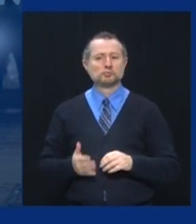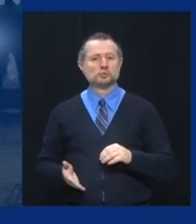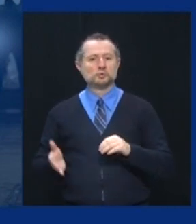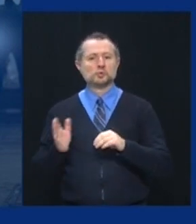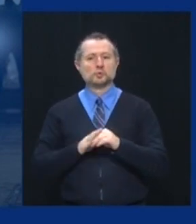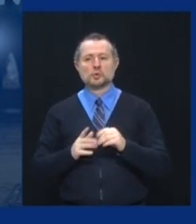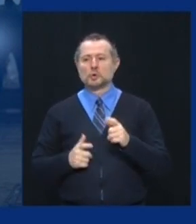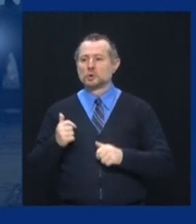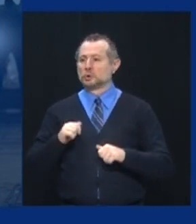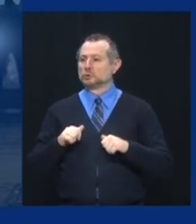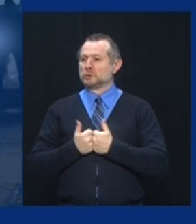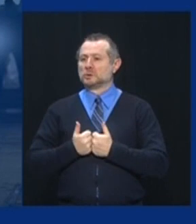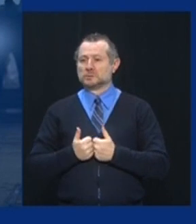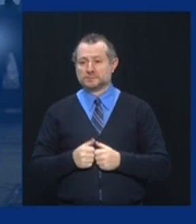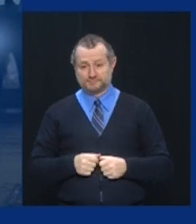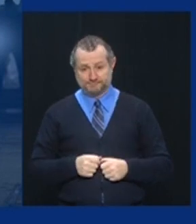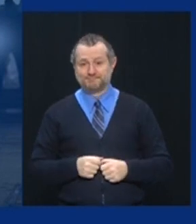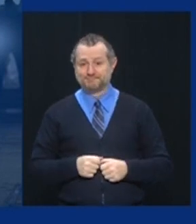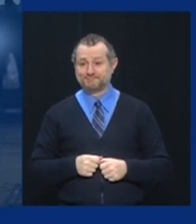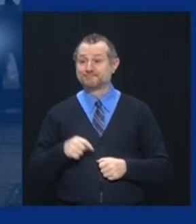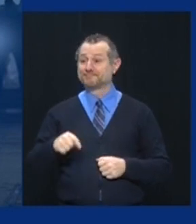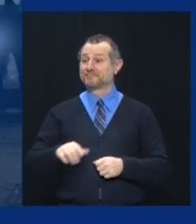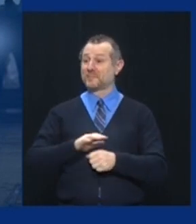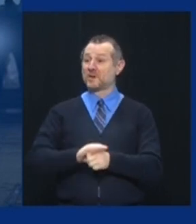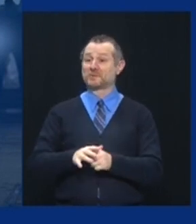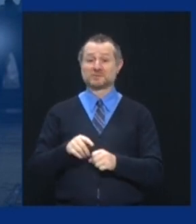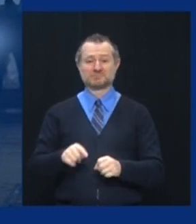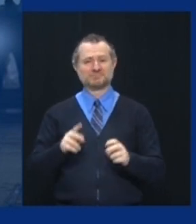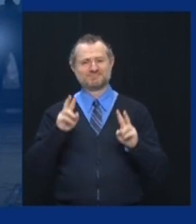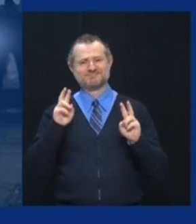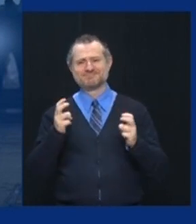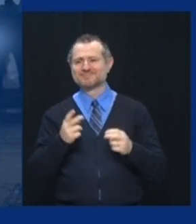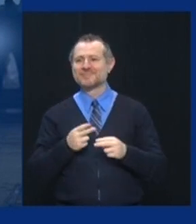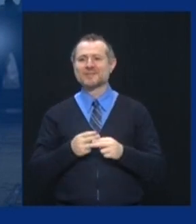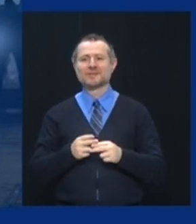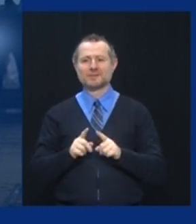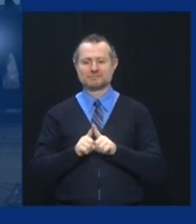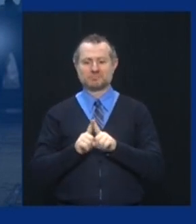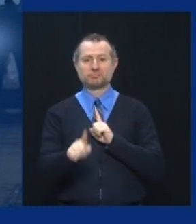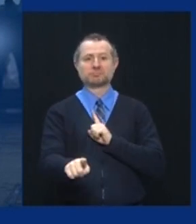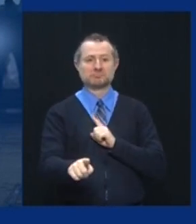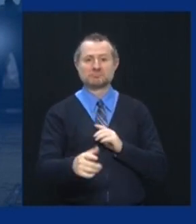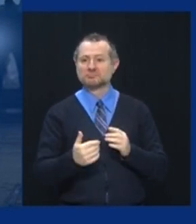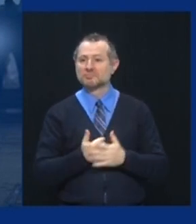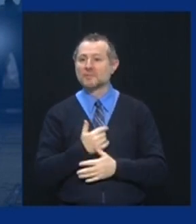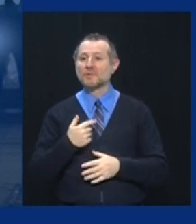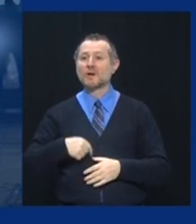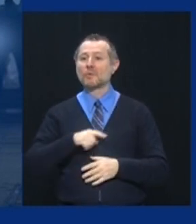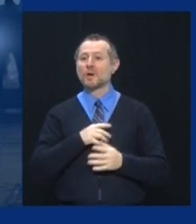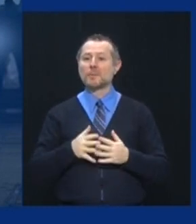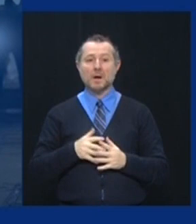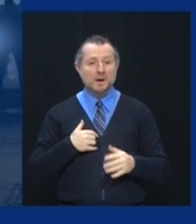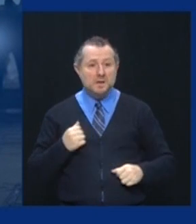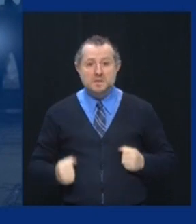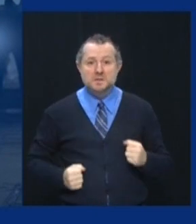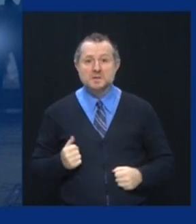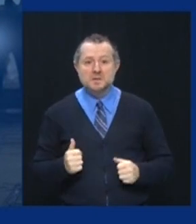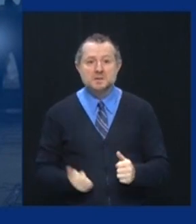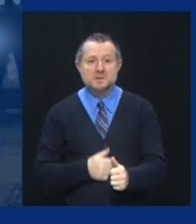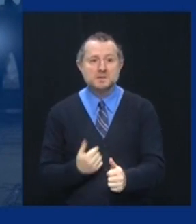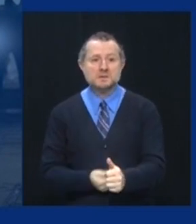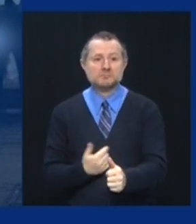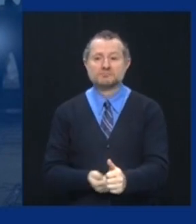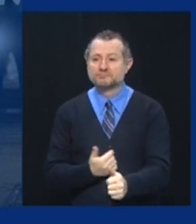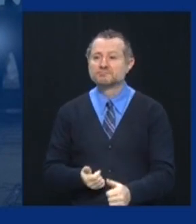virus has been ahead of us every step of the way. And this country has been playing catch-up every step of the way. And it's time